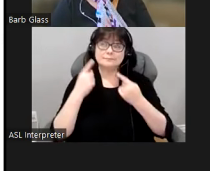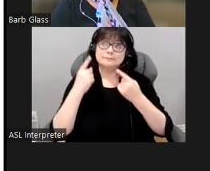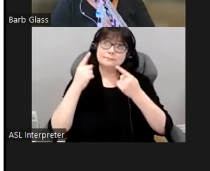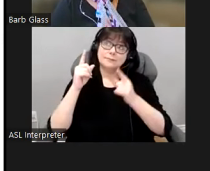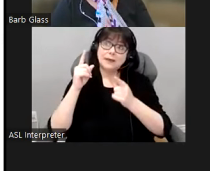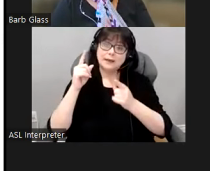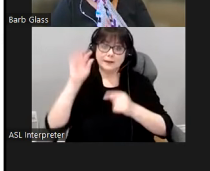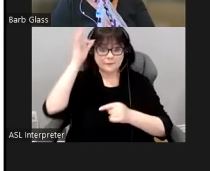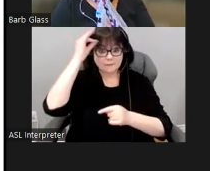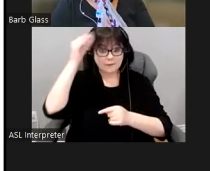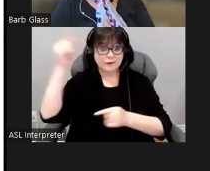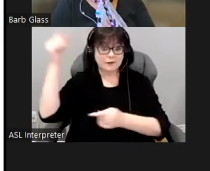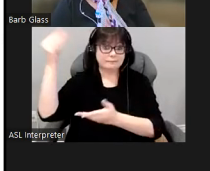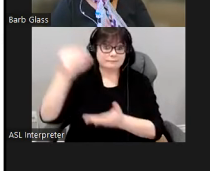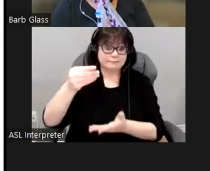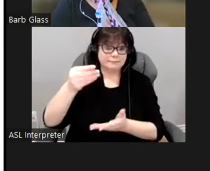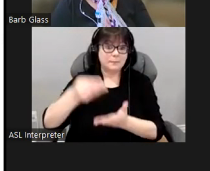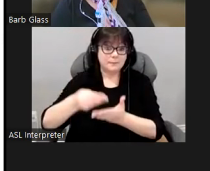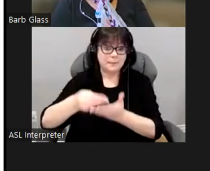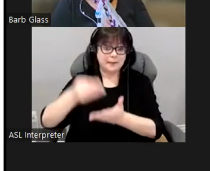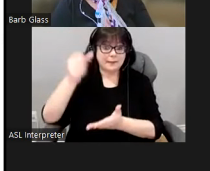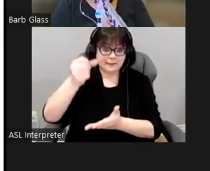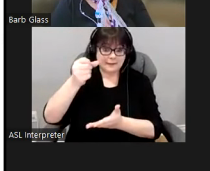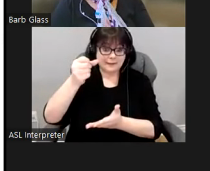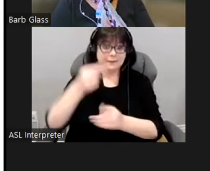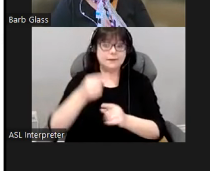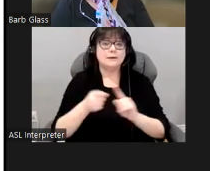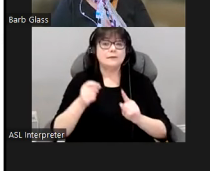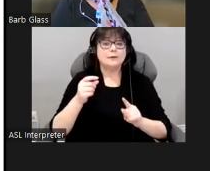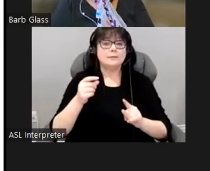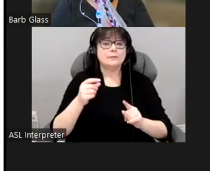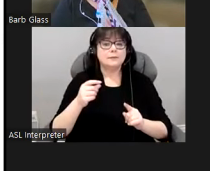funding from the federal government, from Employment and Social Development Canada.